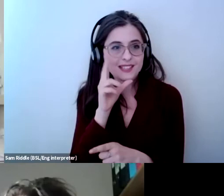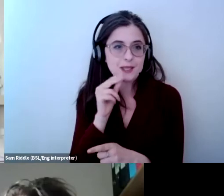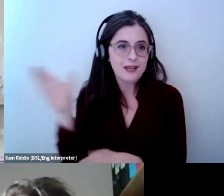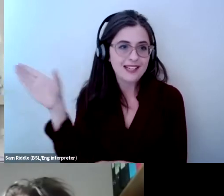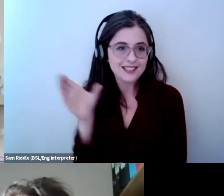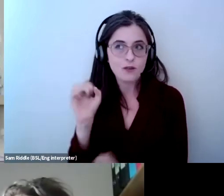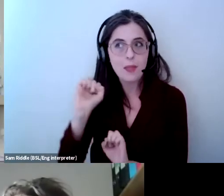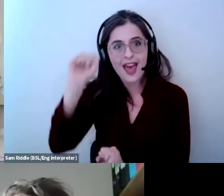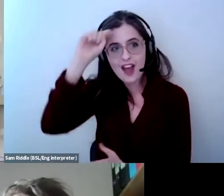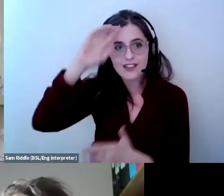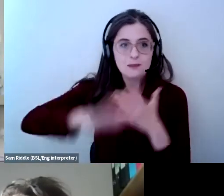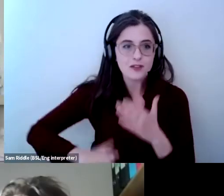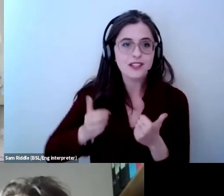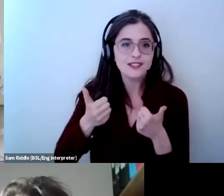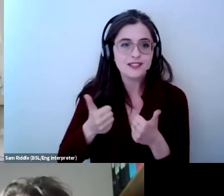experience.